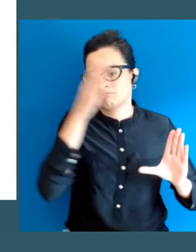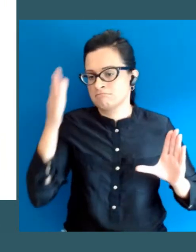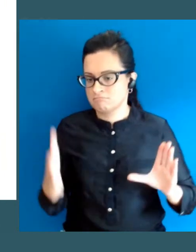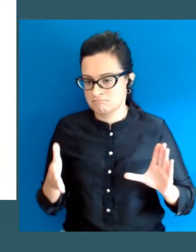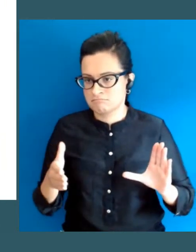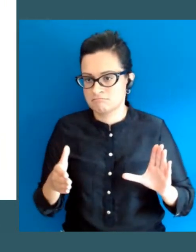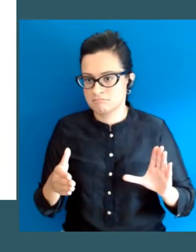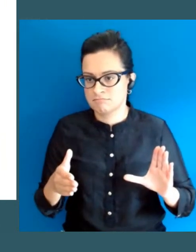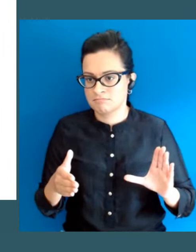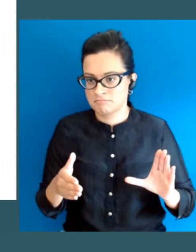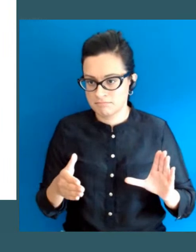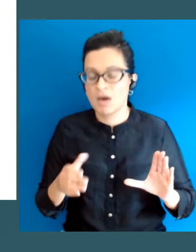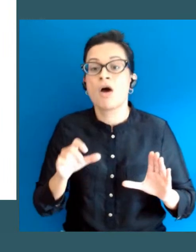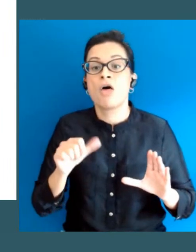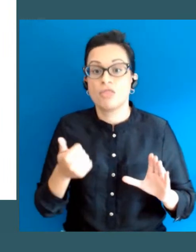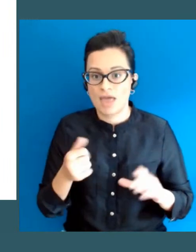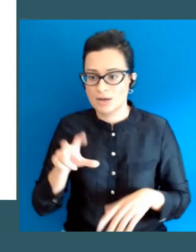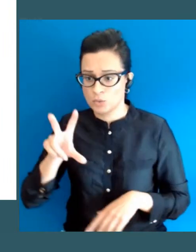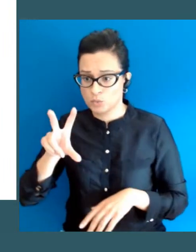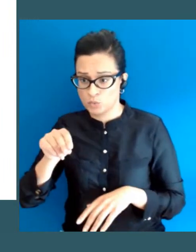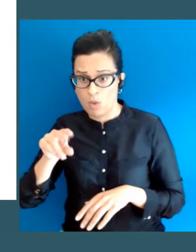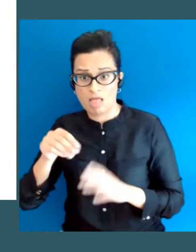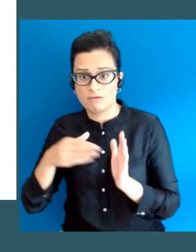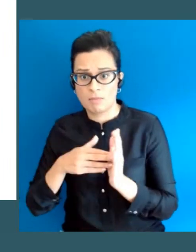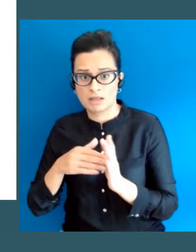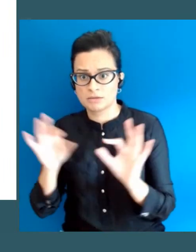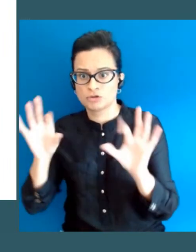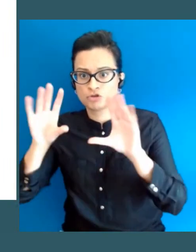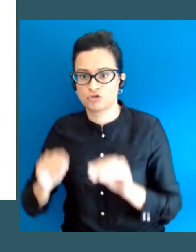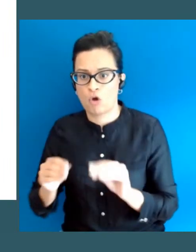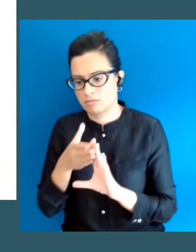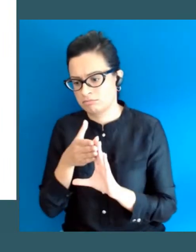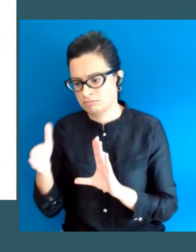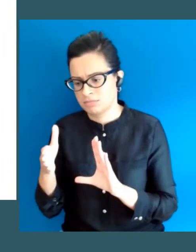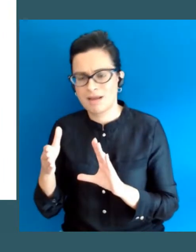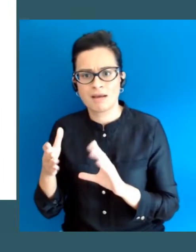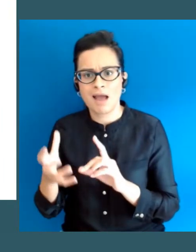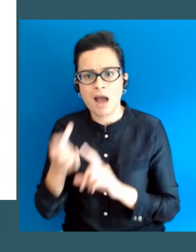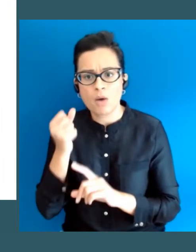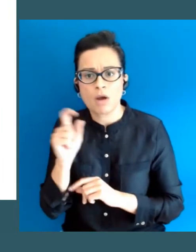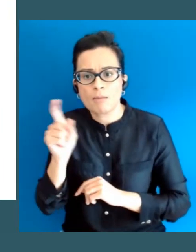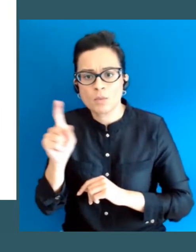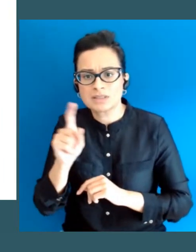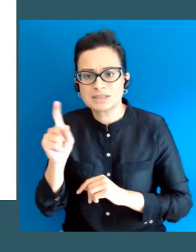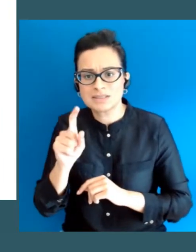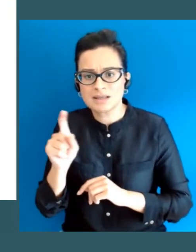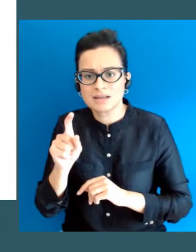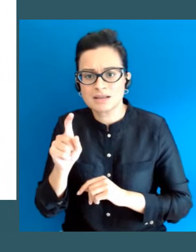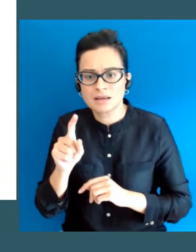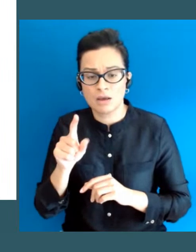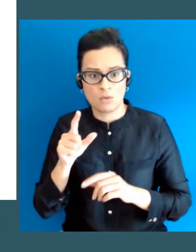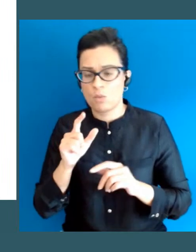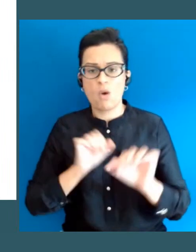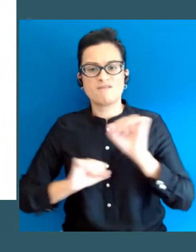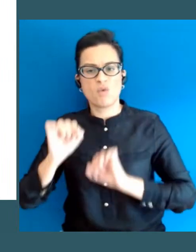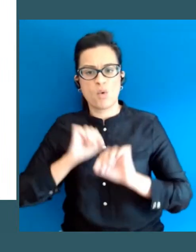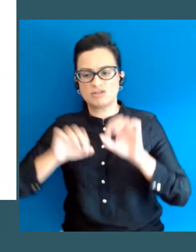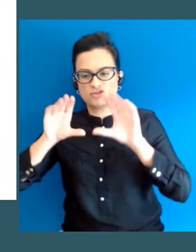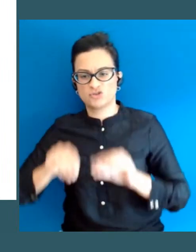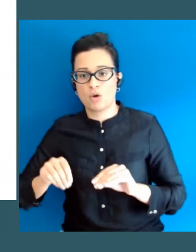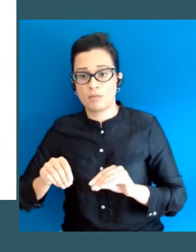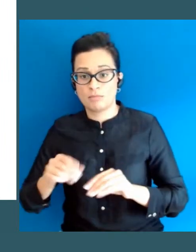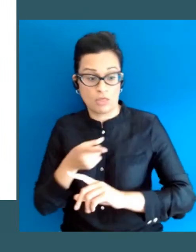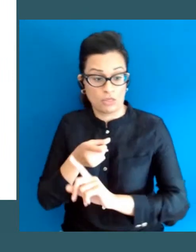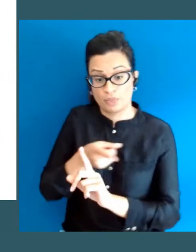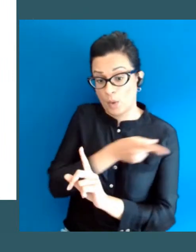had avoided peanuts. And the outcome of this avoidance was that those who had